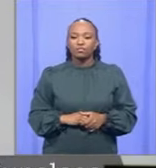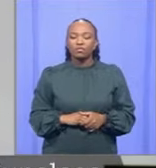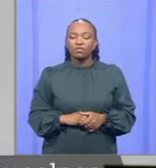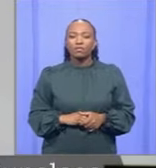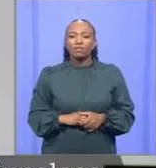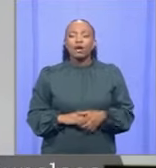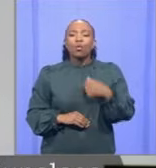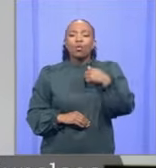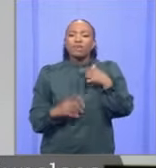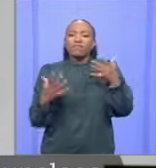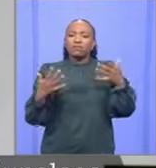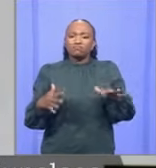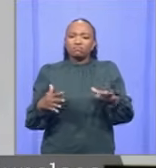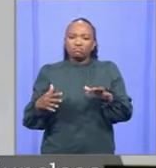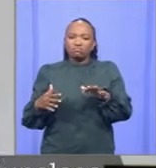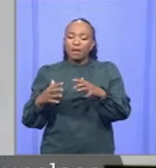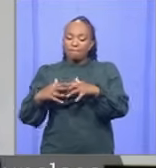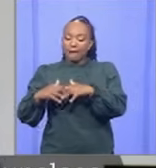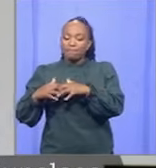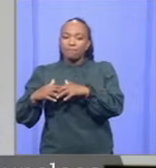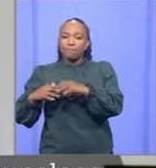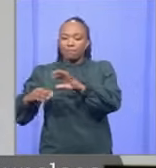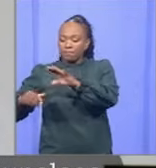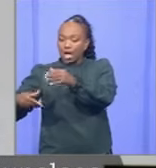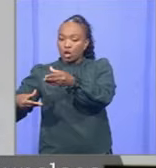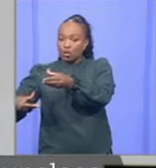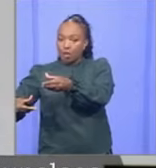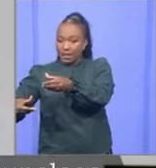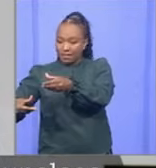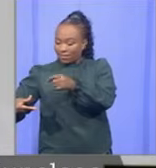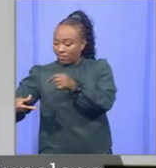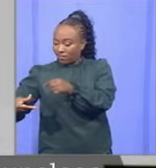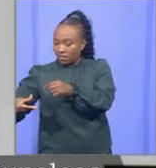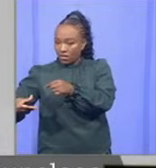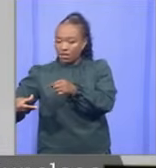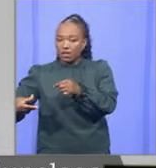with everybody throughout the country.